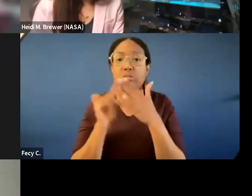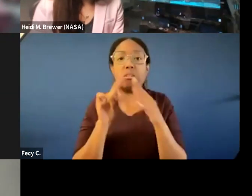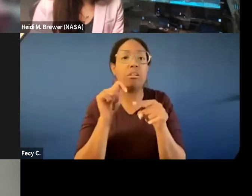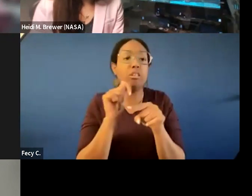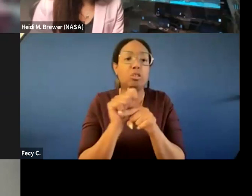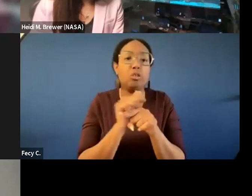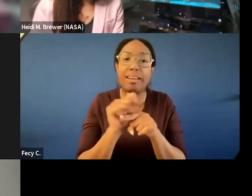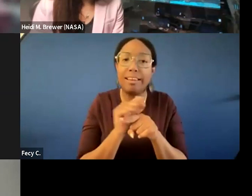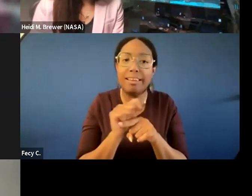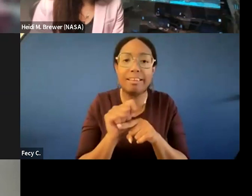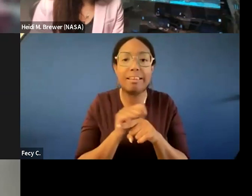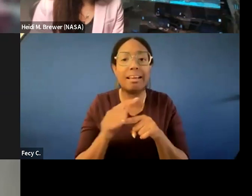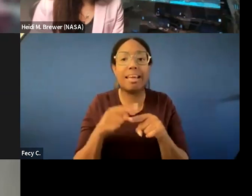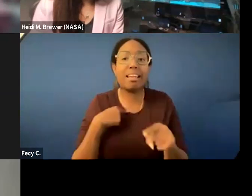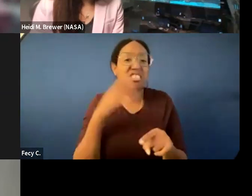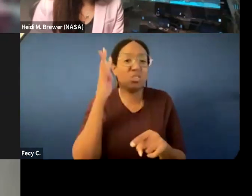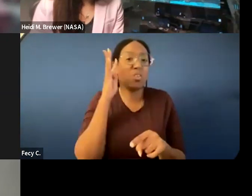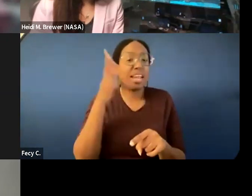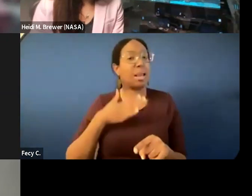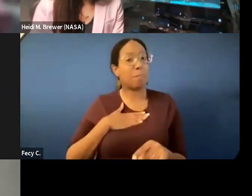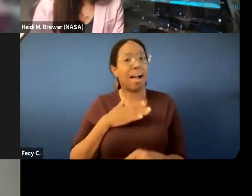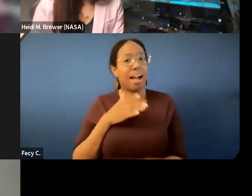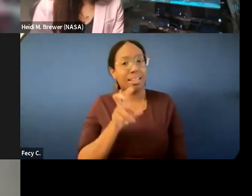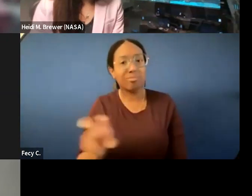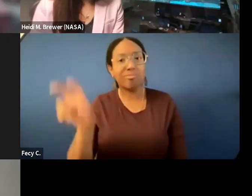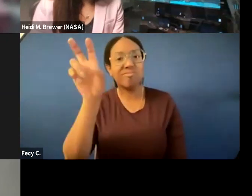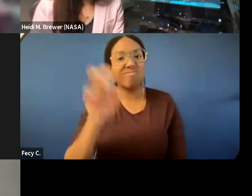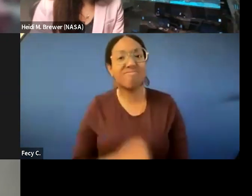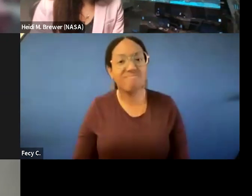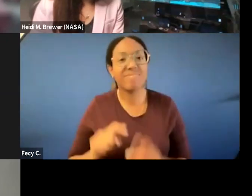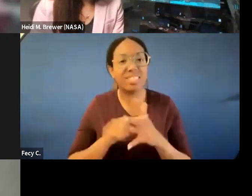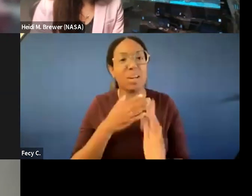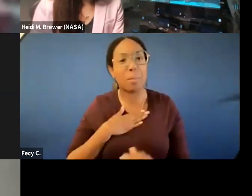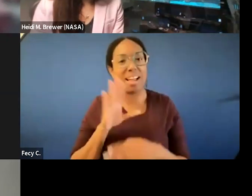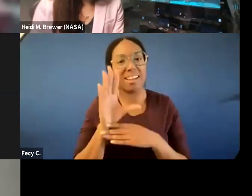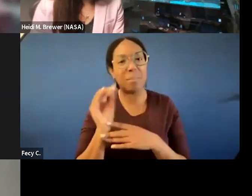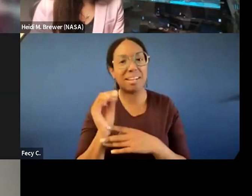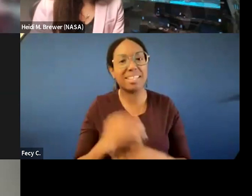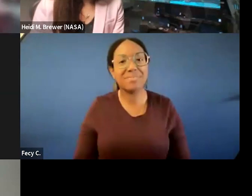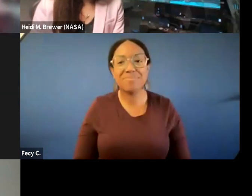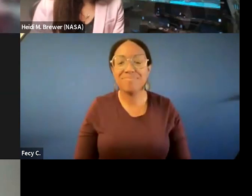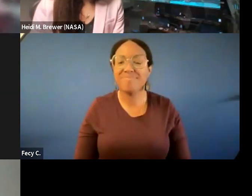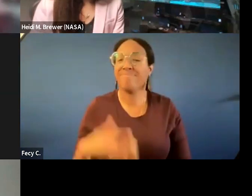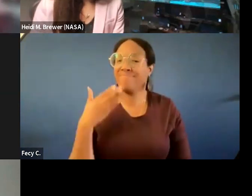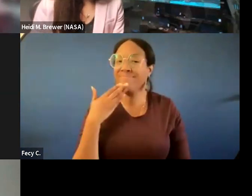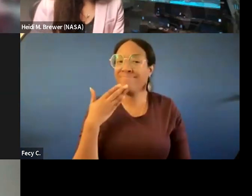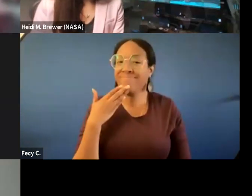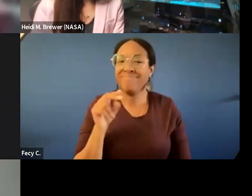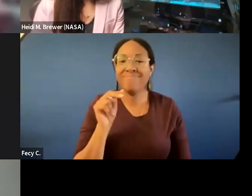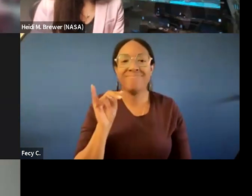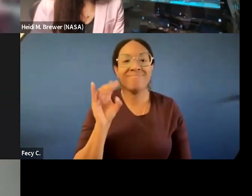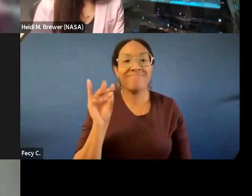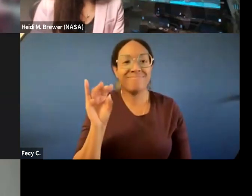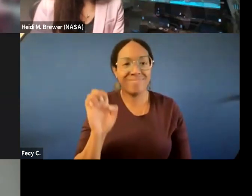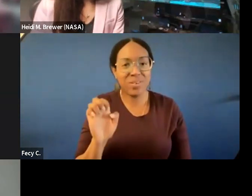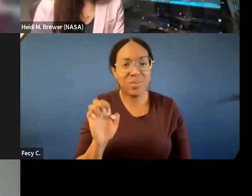and paving my own path, starting my own company. Thank you. Thank you, Nicole. Now, to anybody who